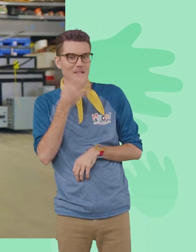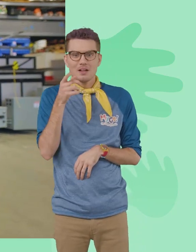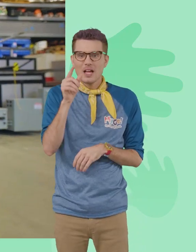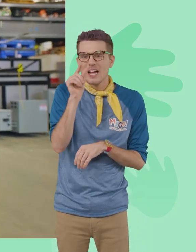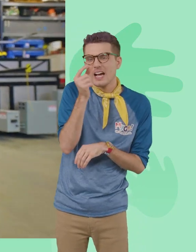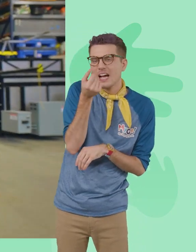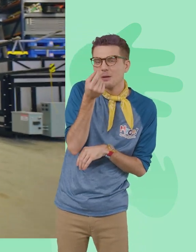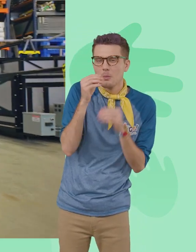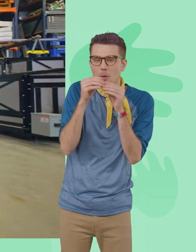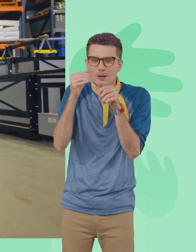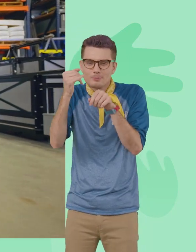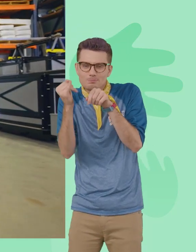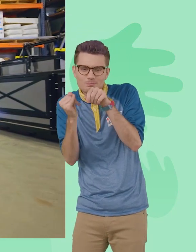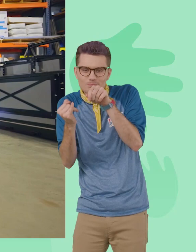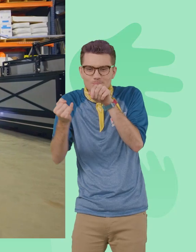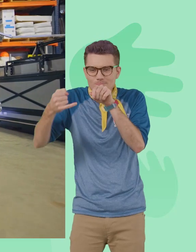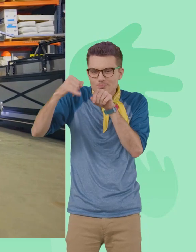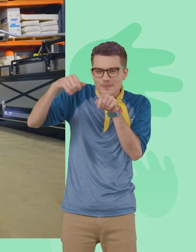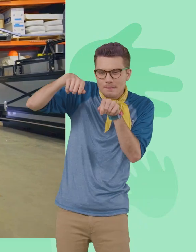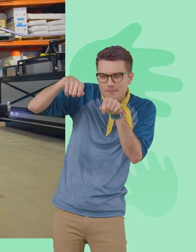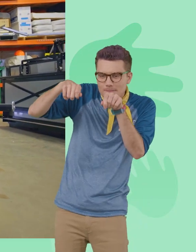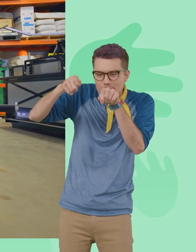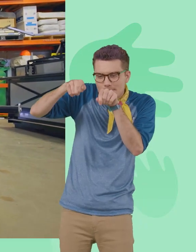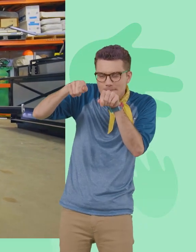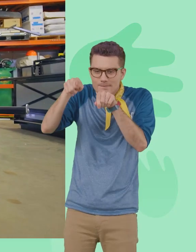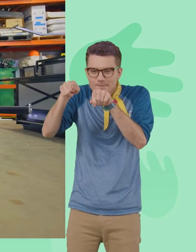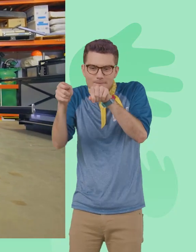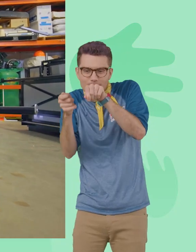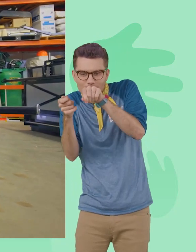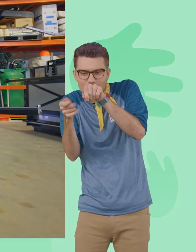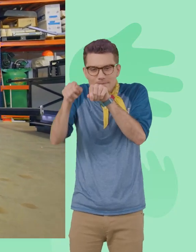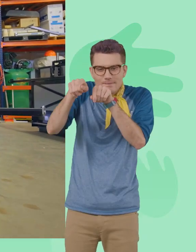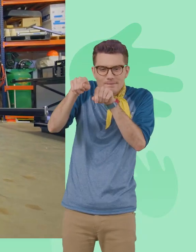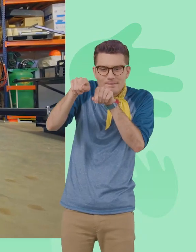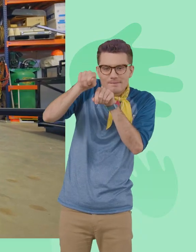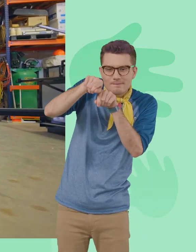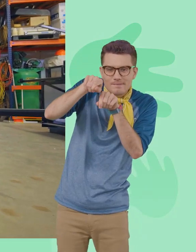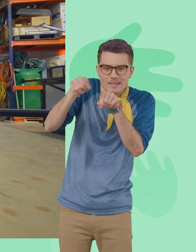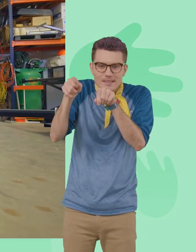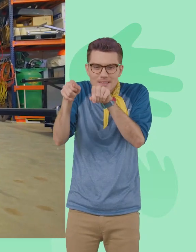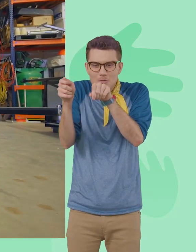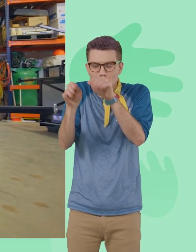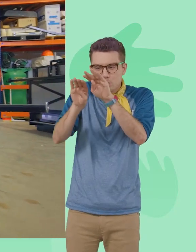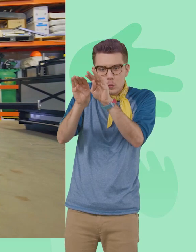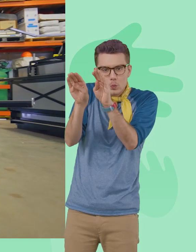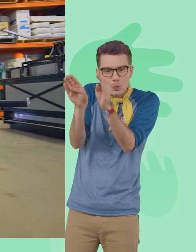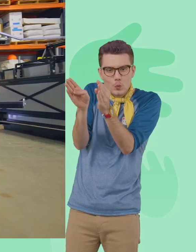A little bit more of a crease. Let's try and center it out.